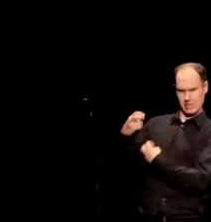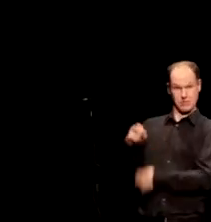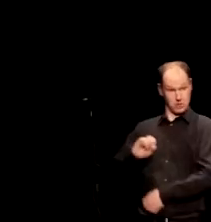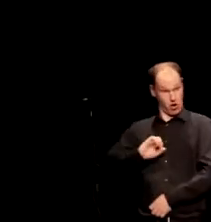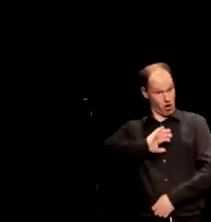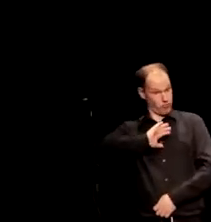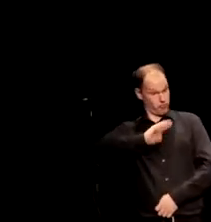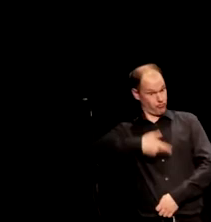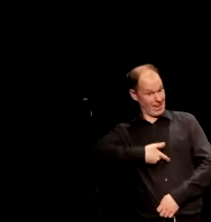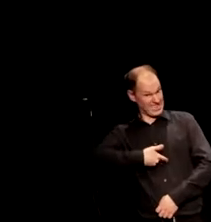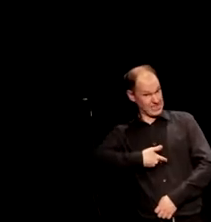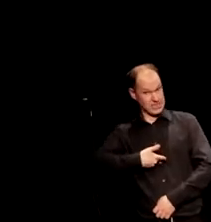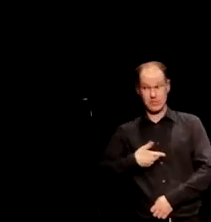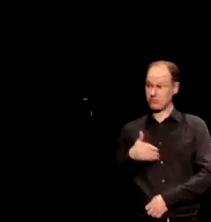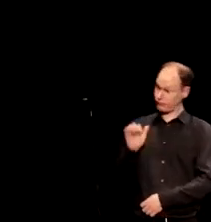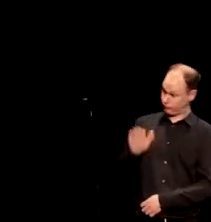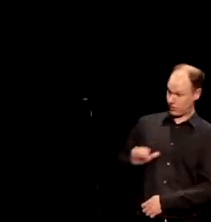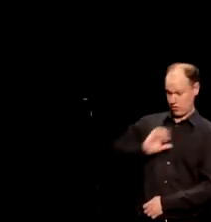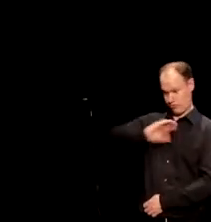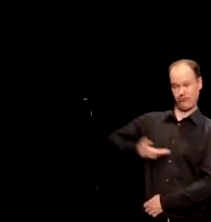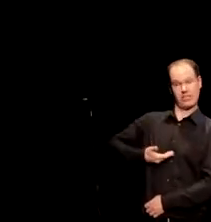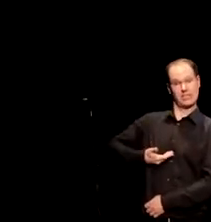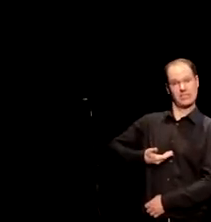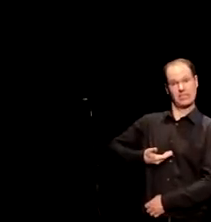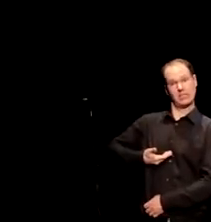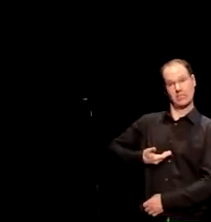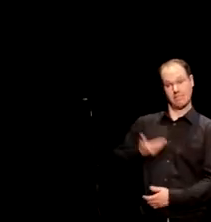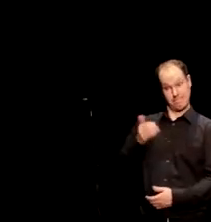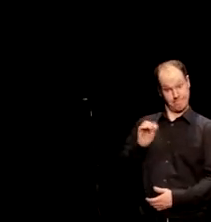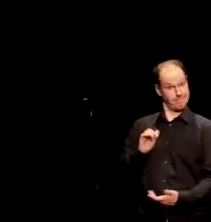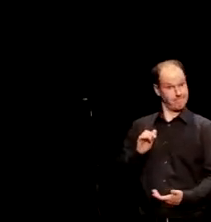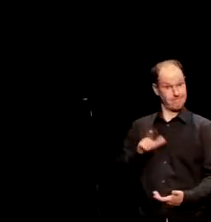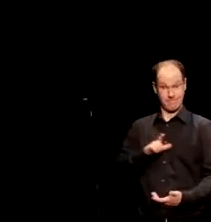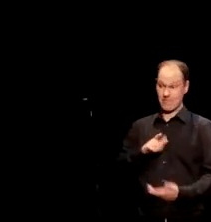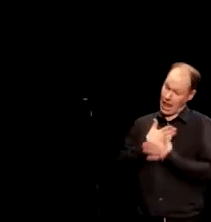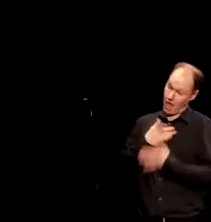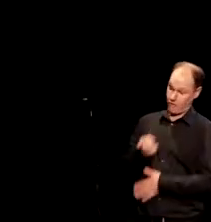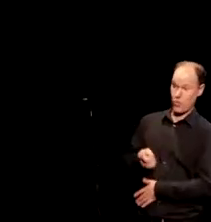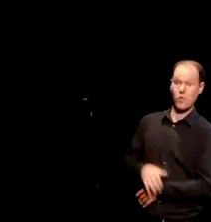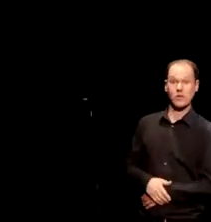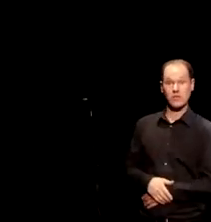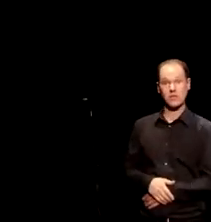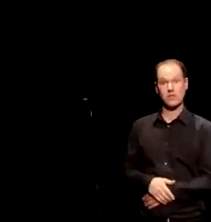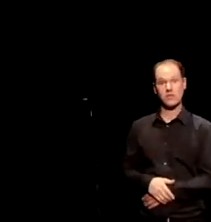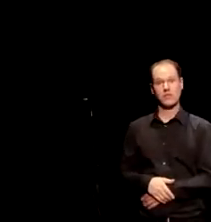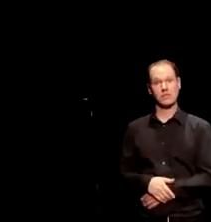Right? Yes, the right of... Because I love you.